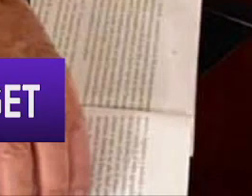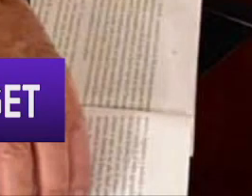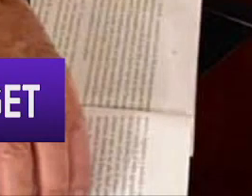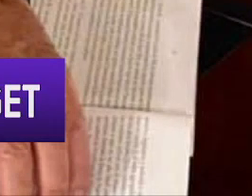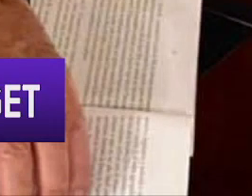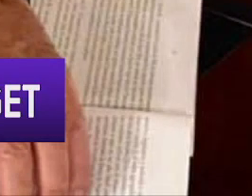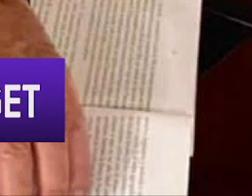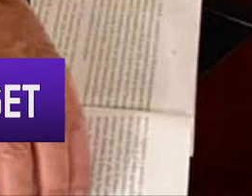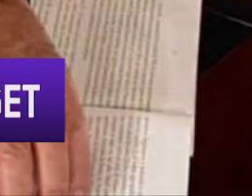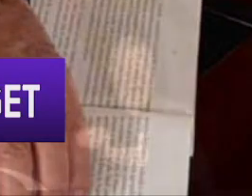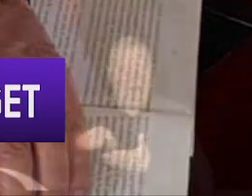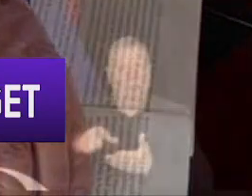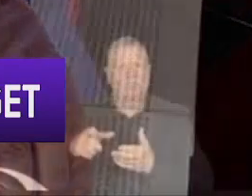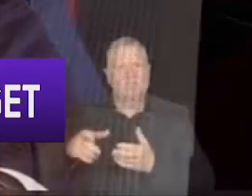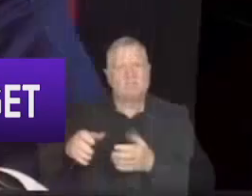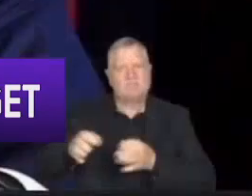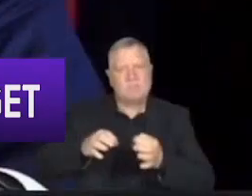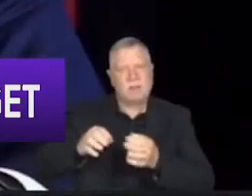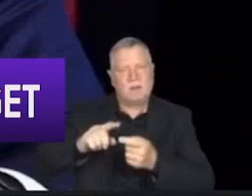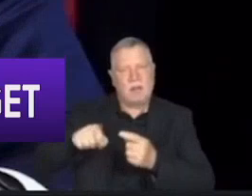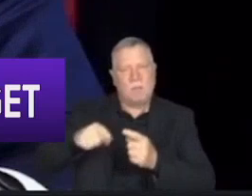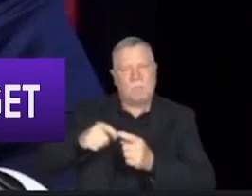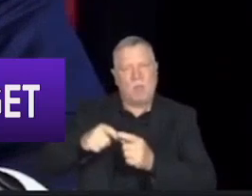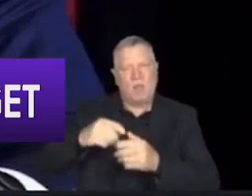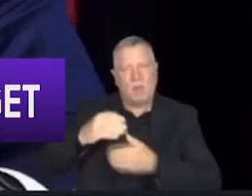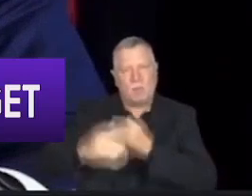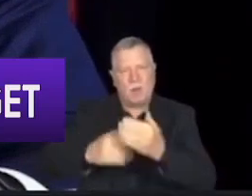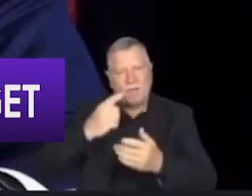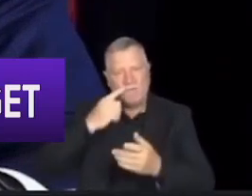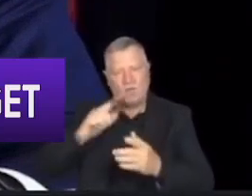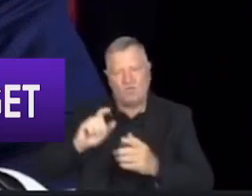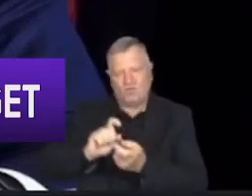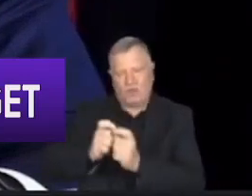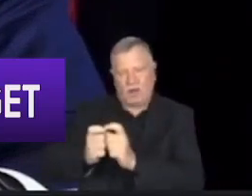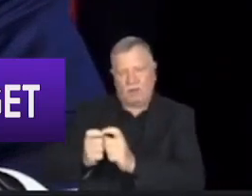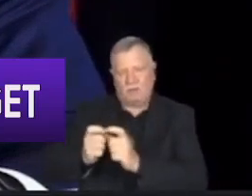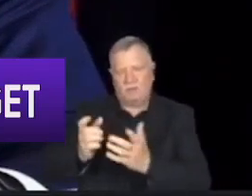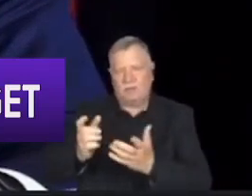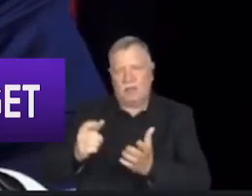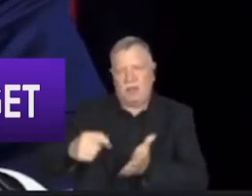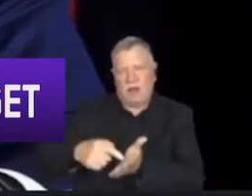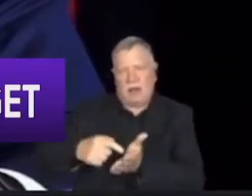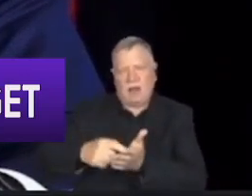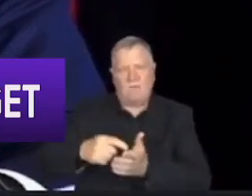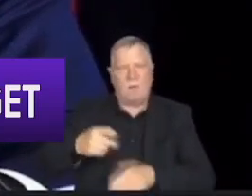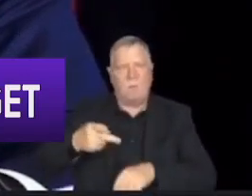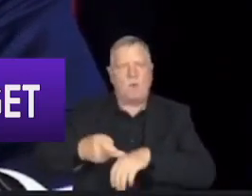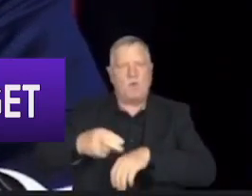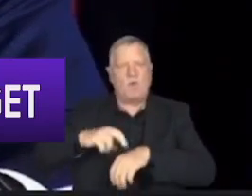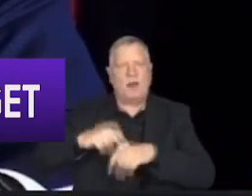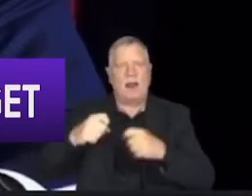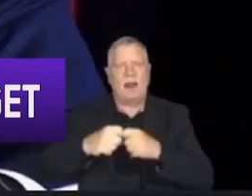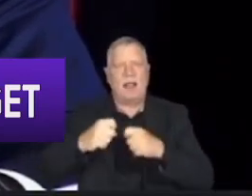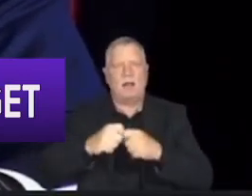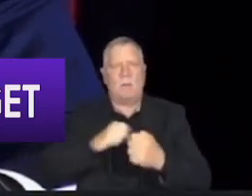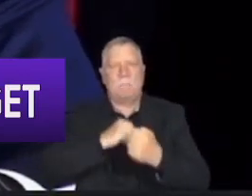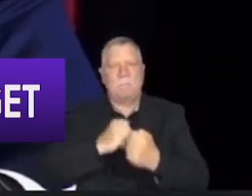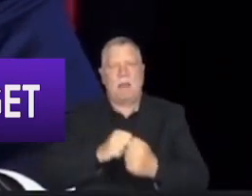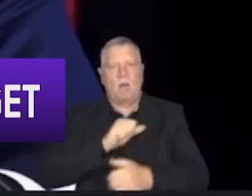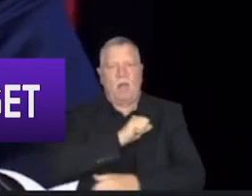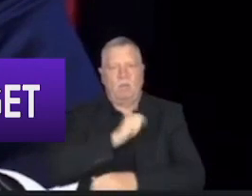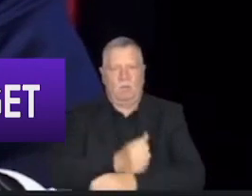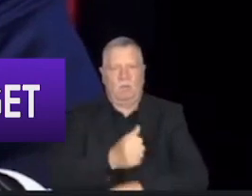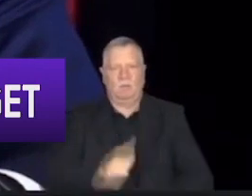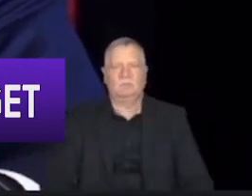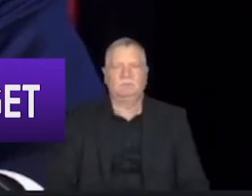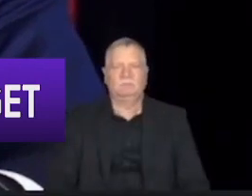to the University of Puerto Rico, and the public service reform. Also, the classification plan of the judicial